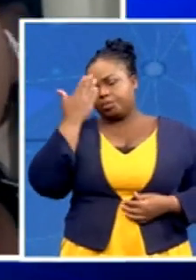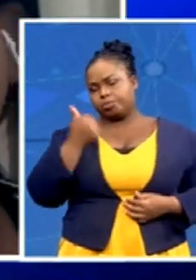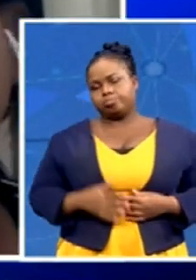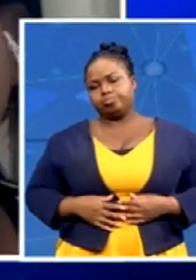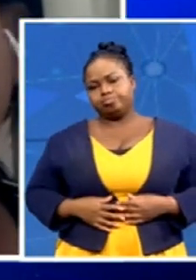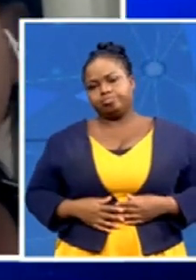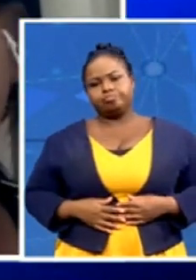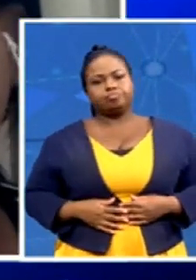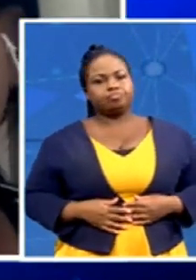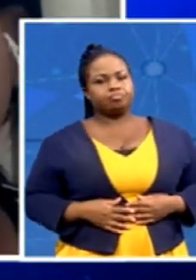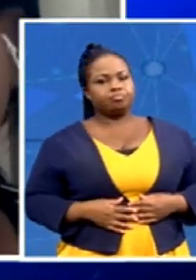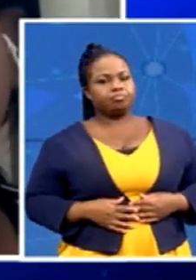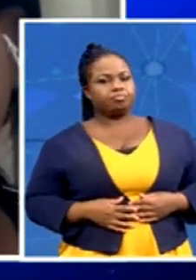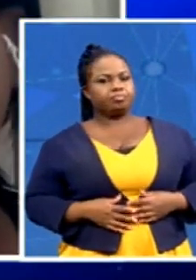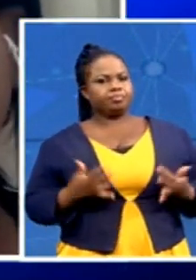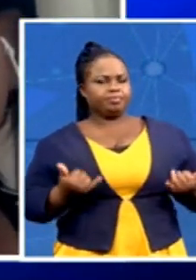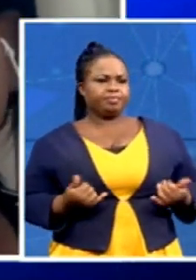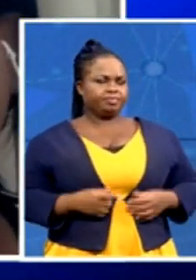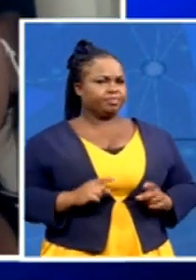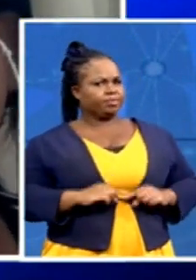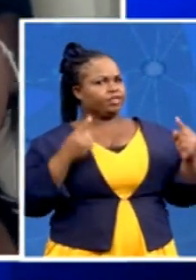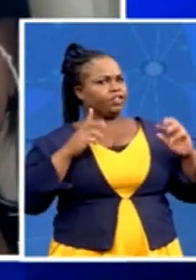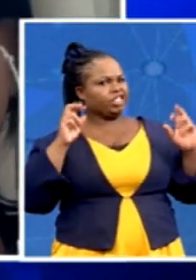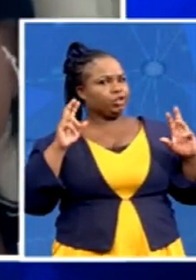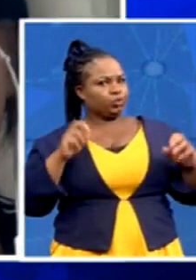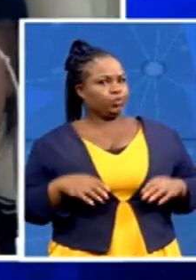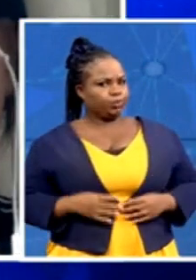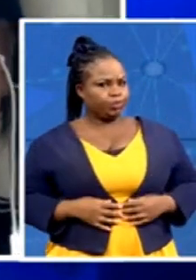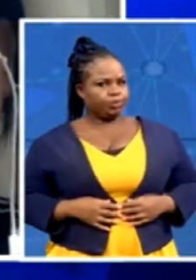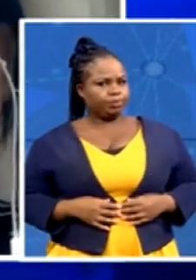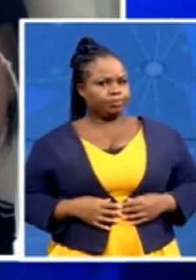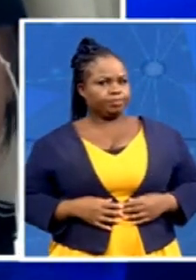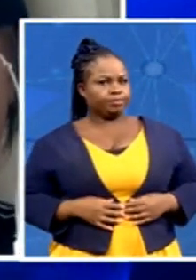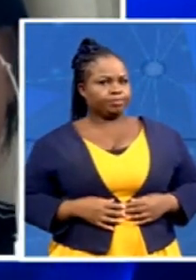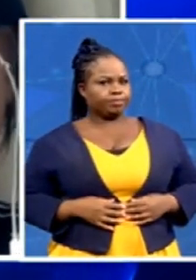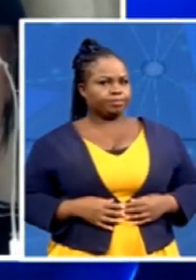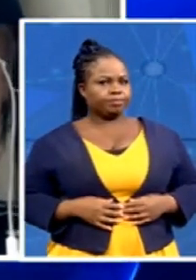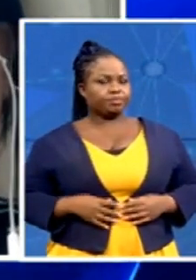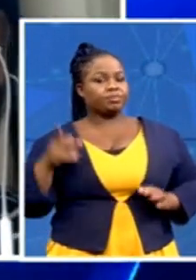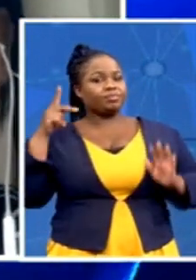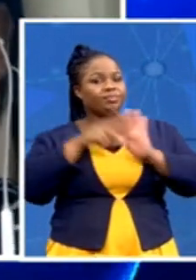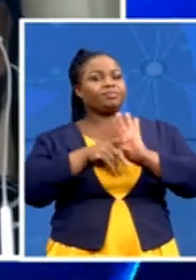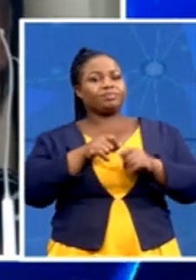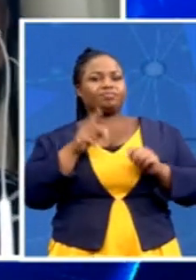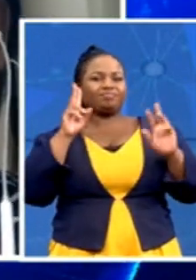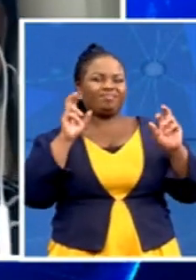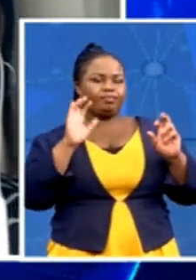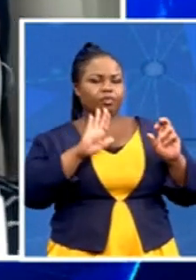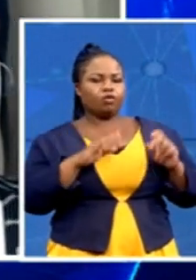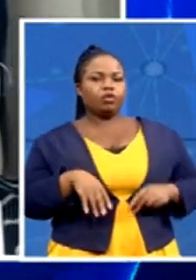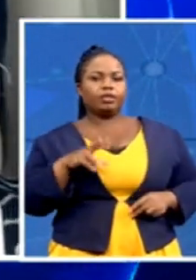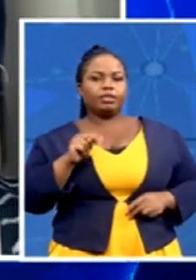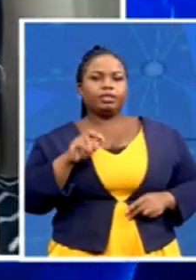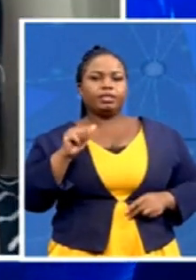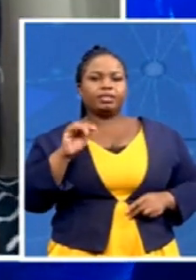a different matter, but not totally unrelated. The murder, the alleged murder of Nathaniel Julius, a 9-year-old boy